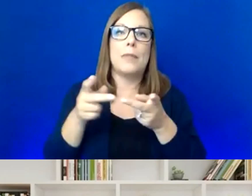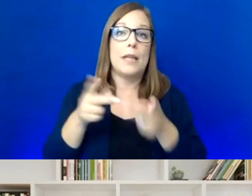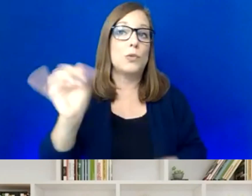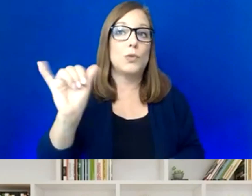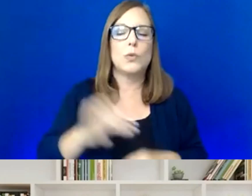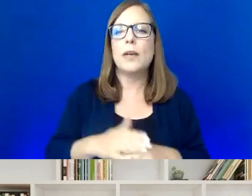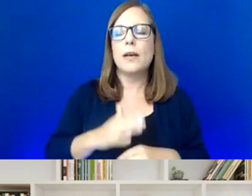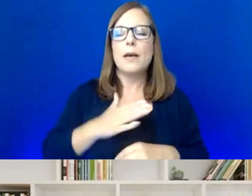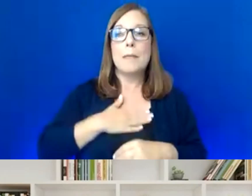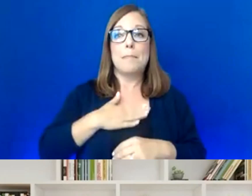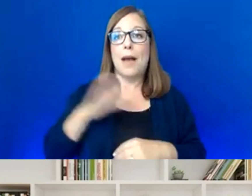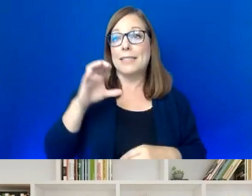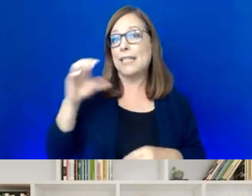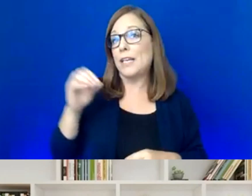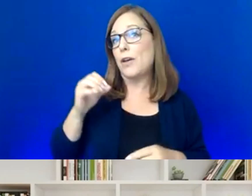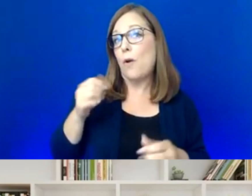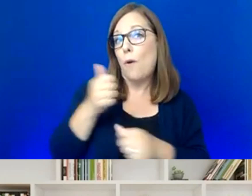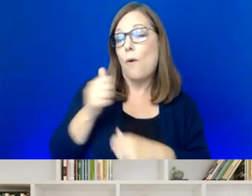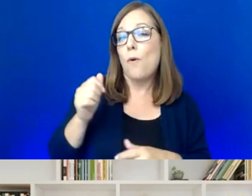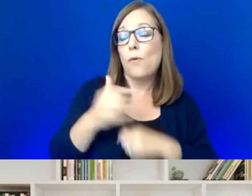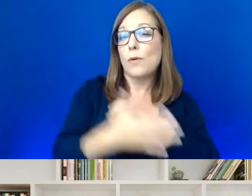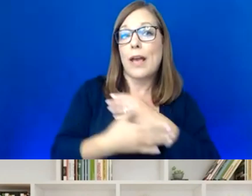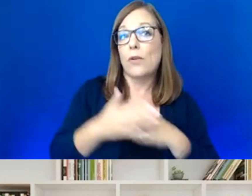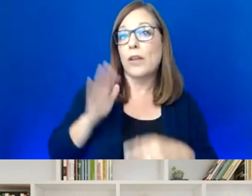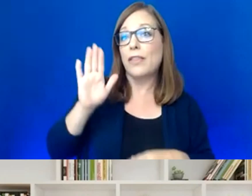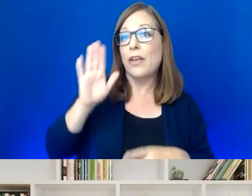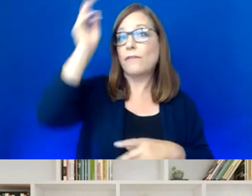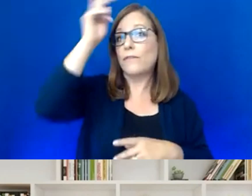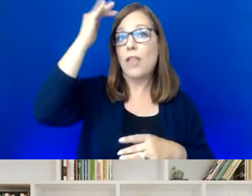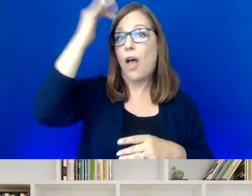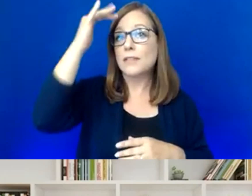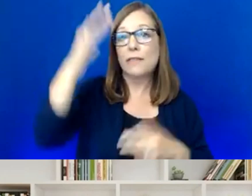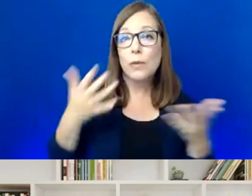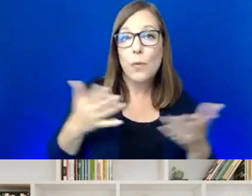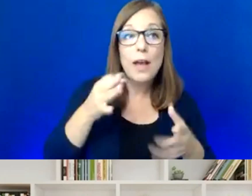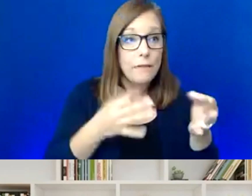philosophy is, you want the program and extra funding, then go find the money.